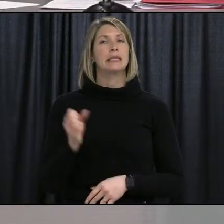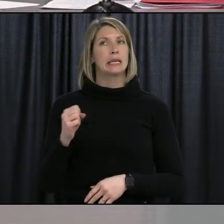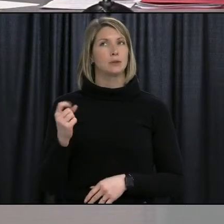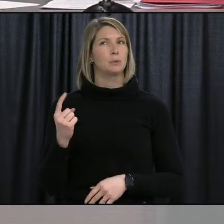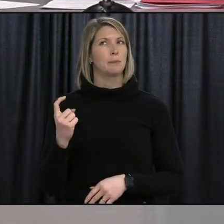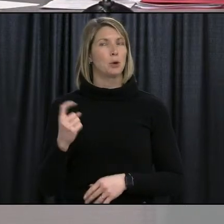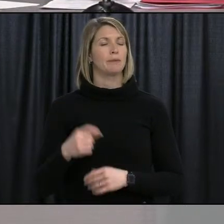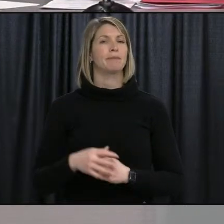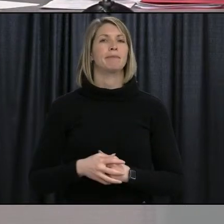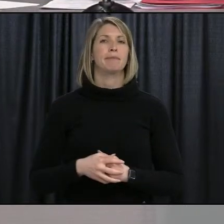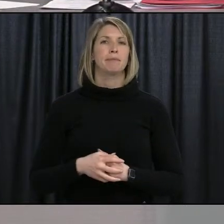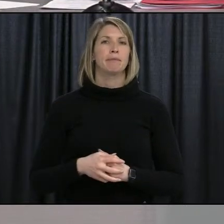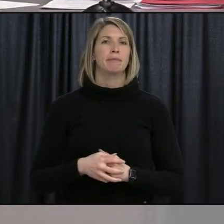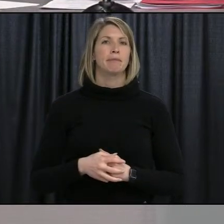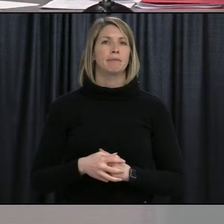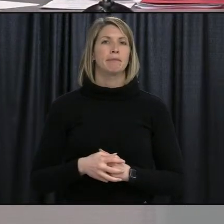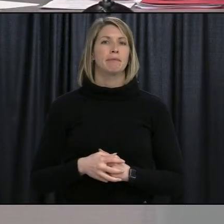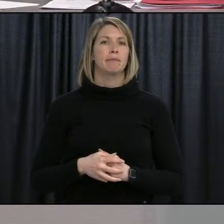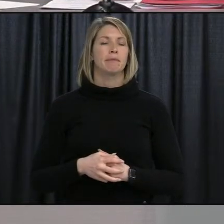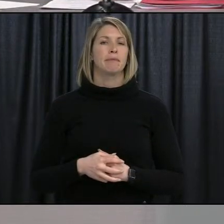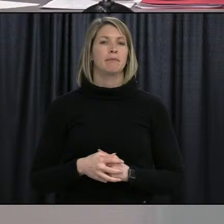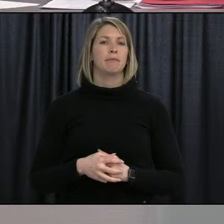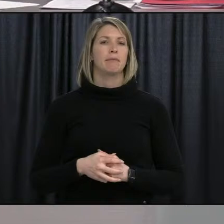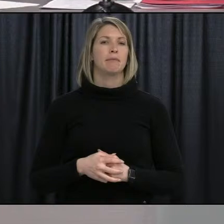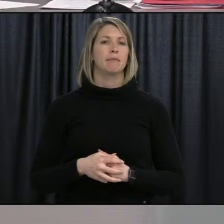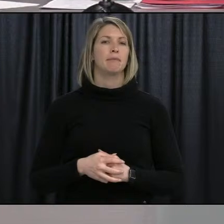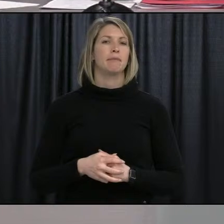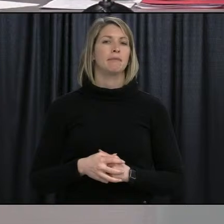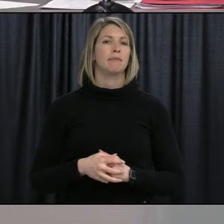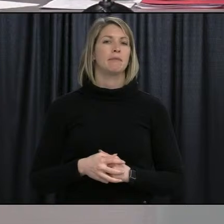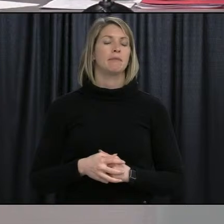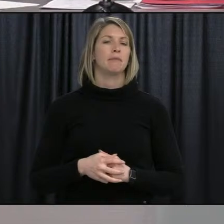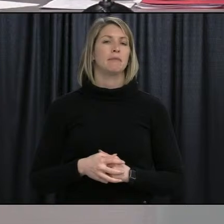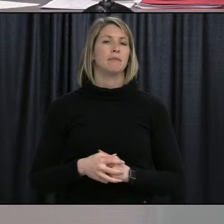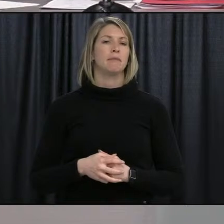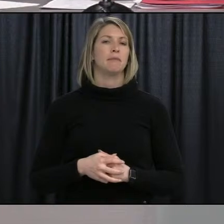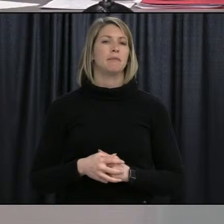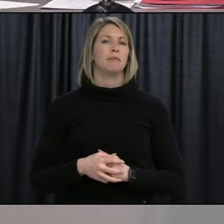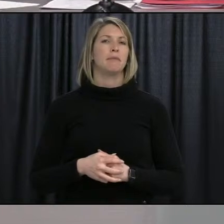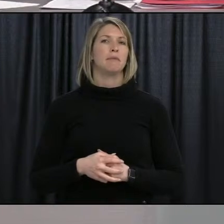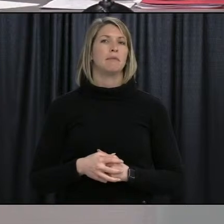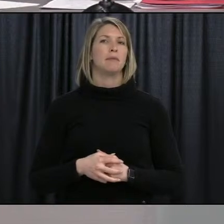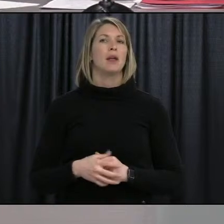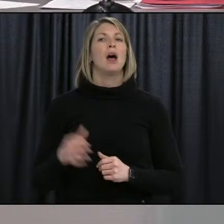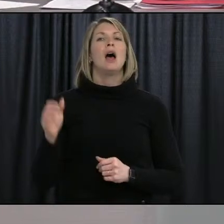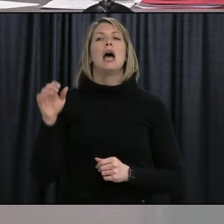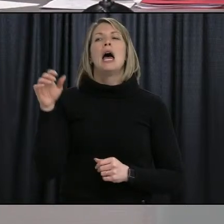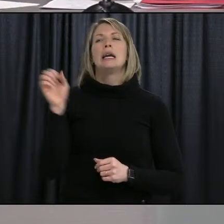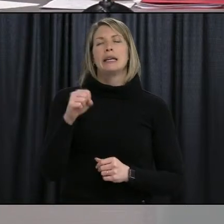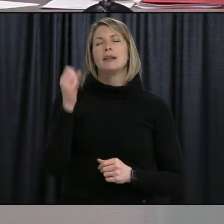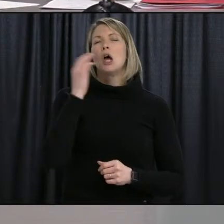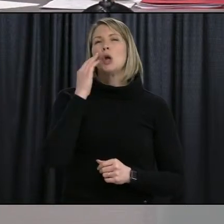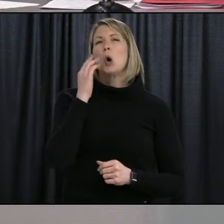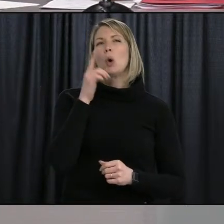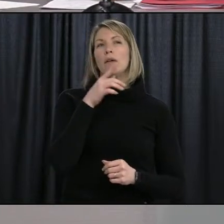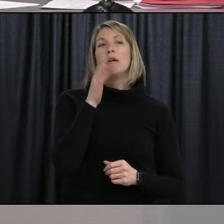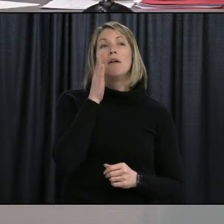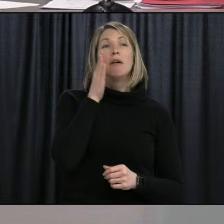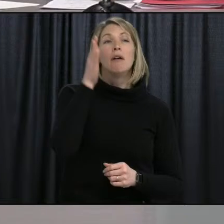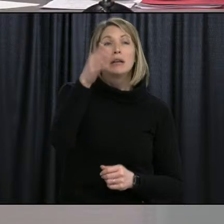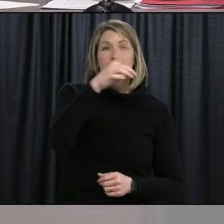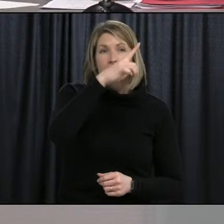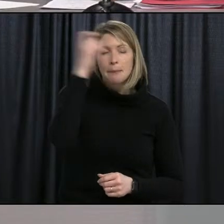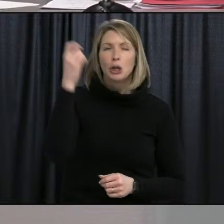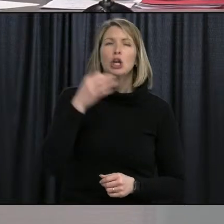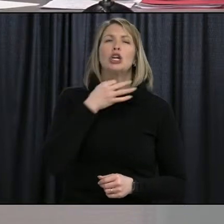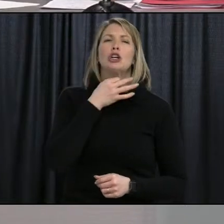Yes, it's a little way out, but I'm getting deja vu again about tent camping. Do you think it's likely this year